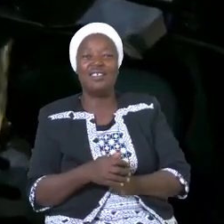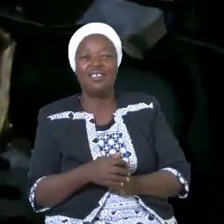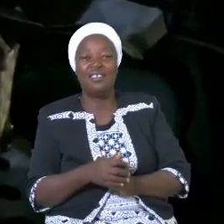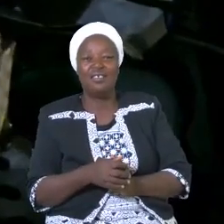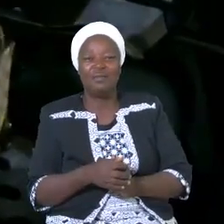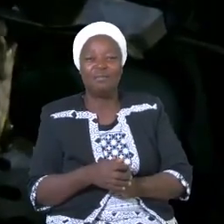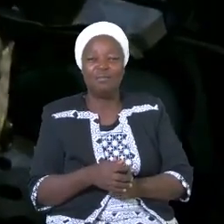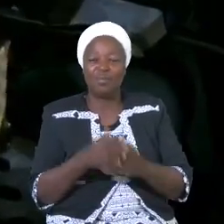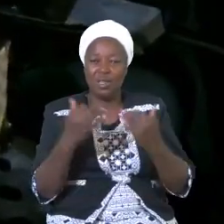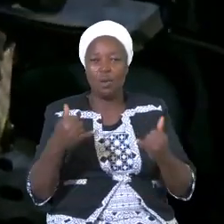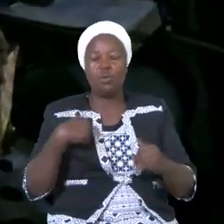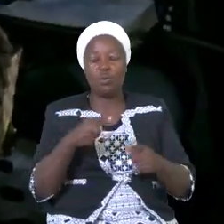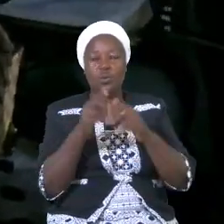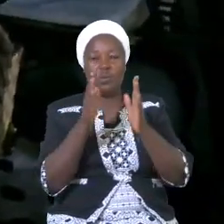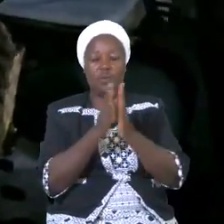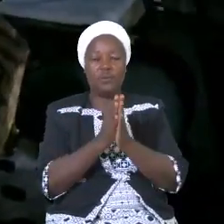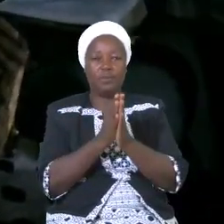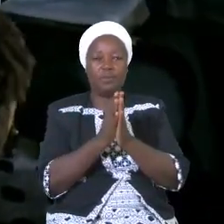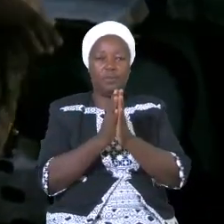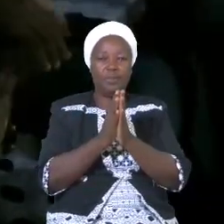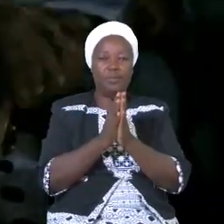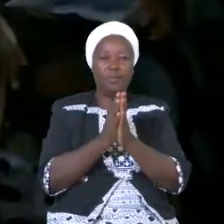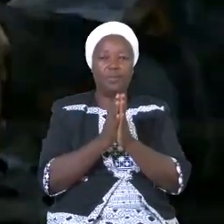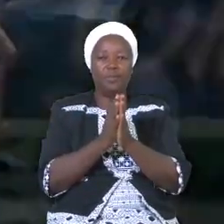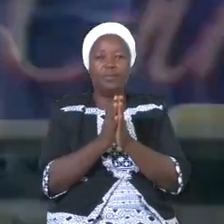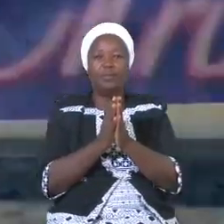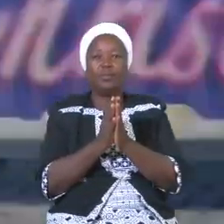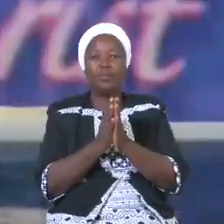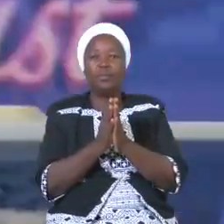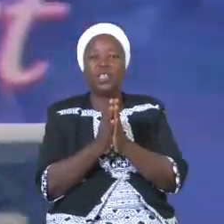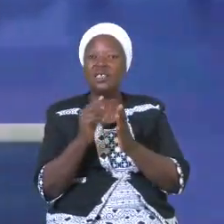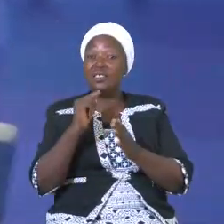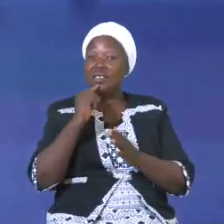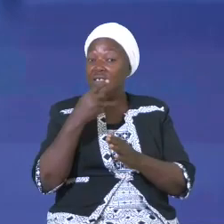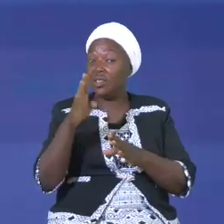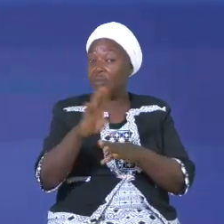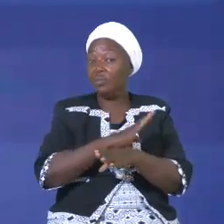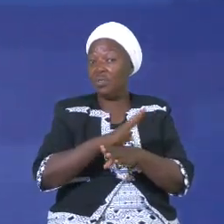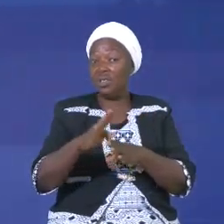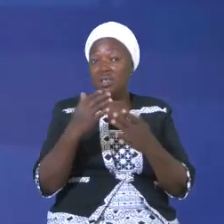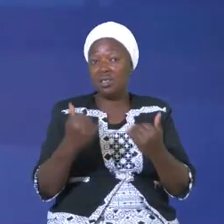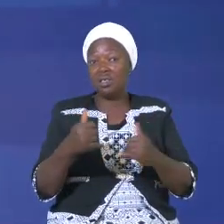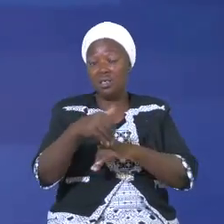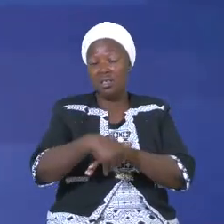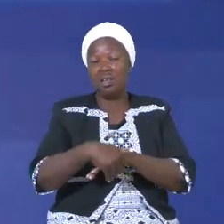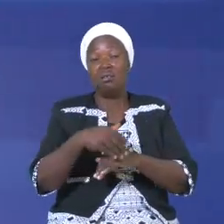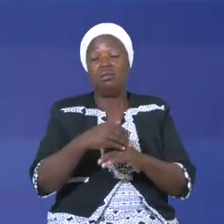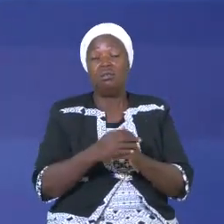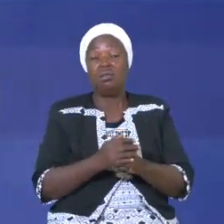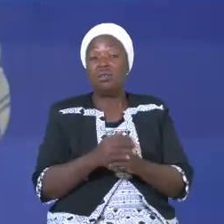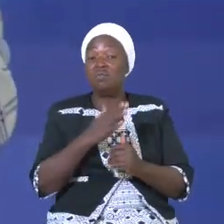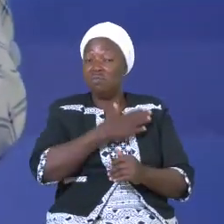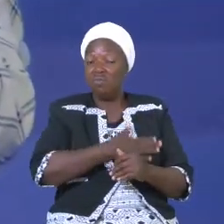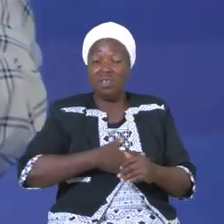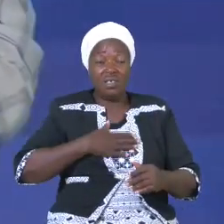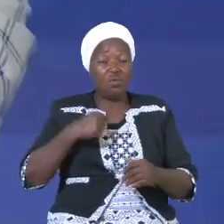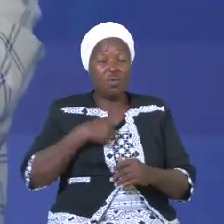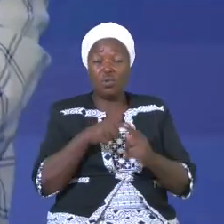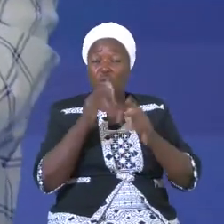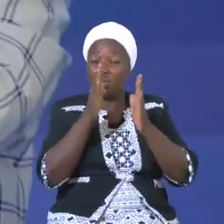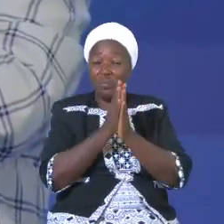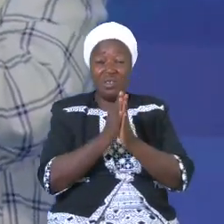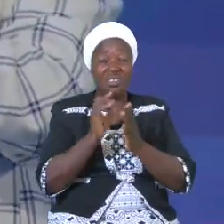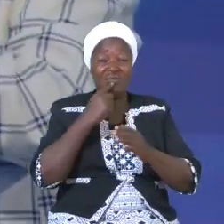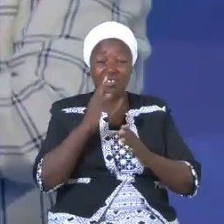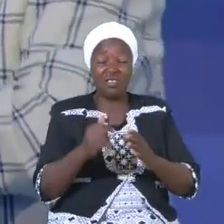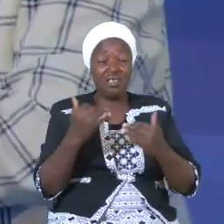expound and ice clue serious business tonight it's about an eyes closed the